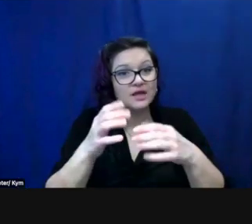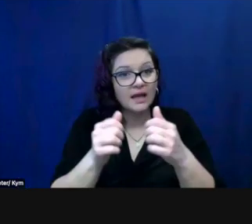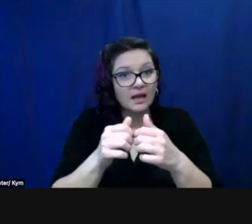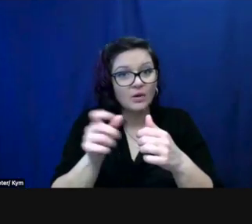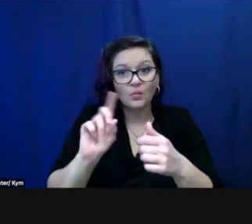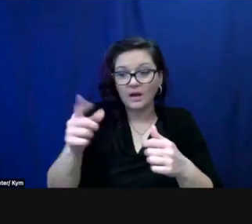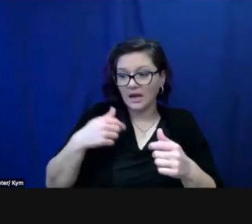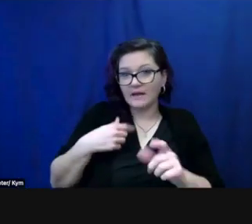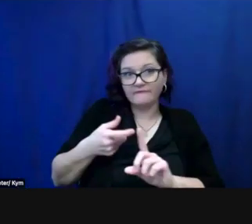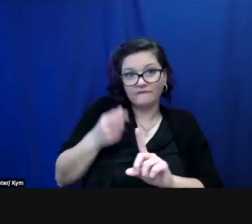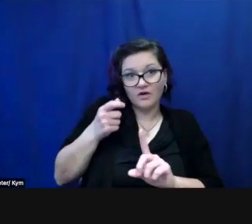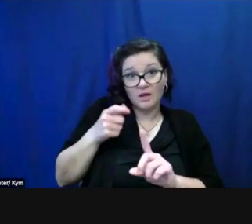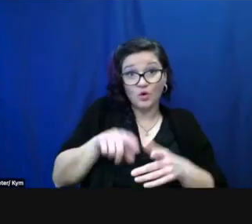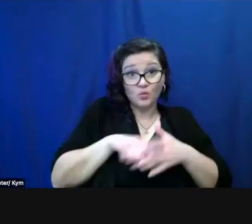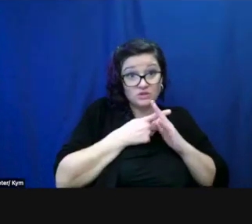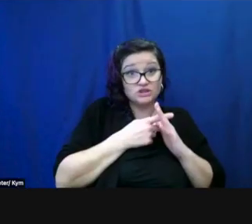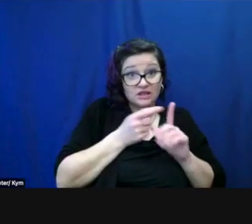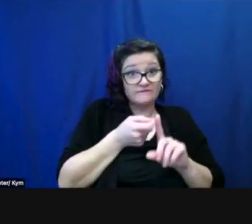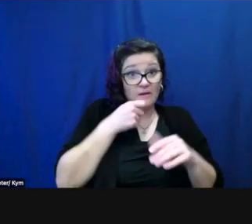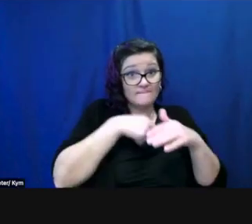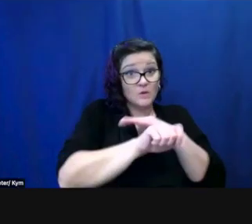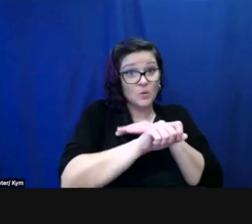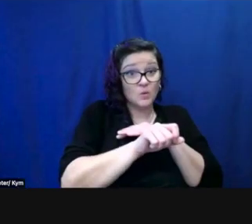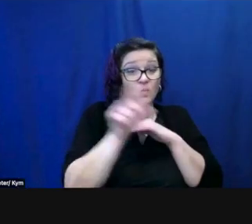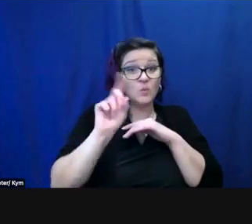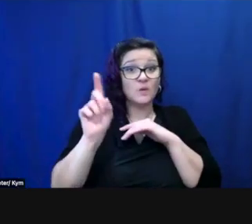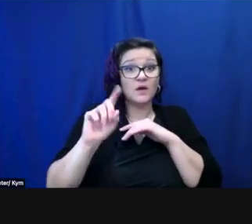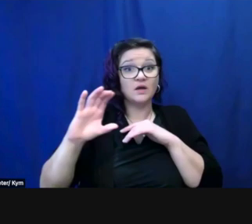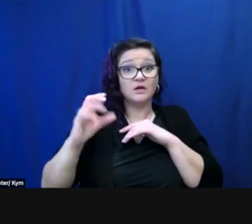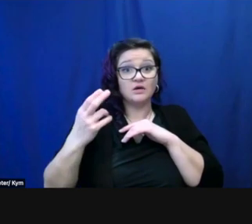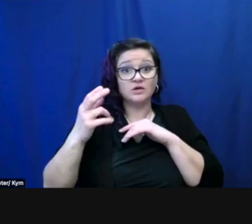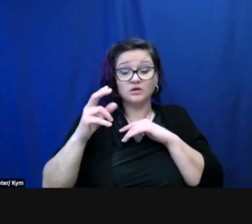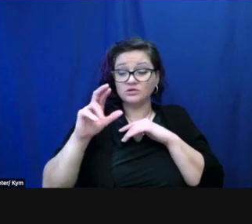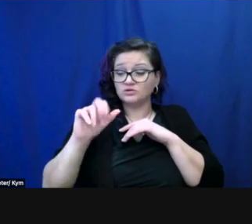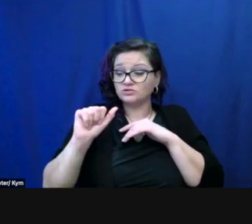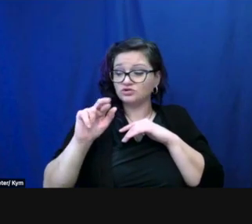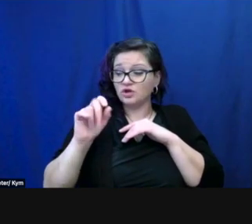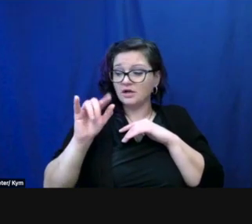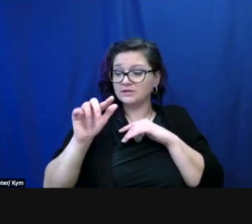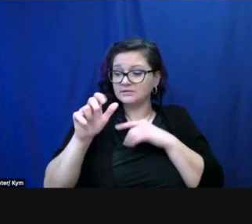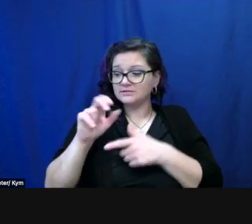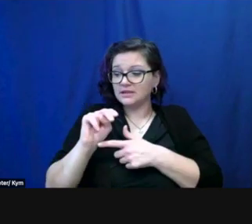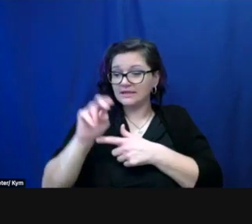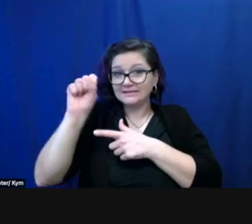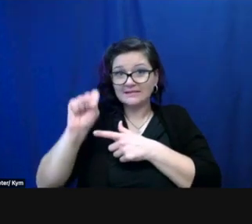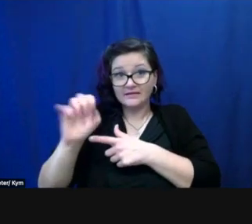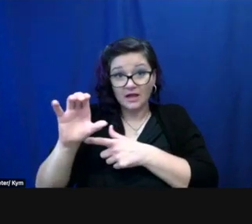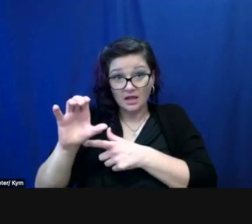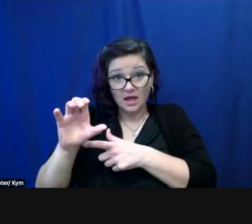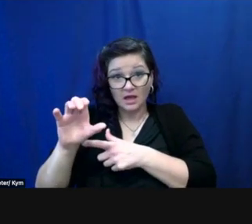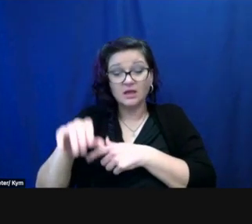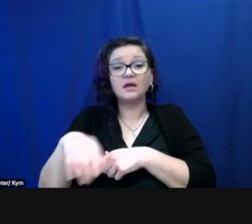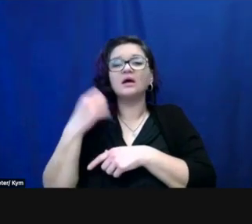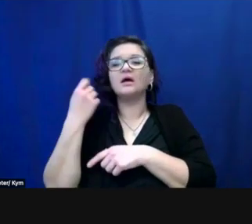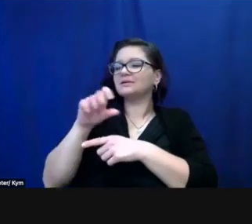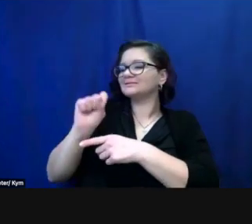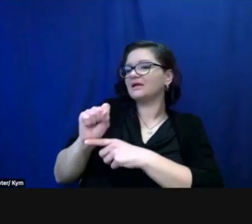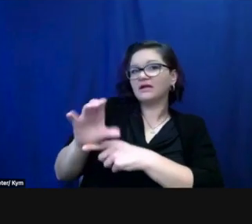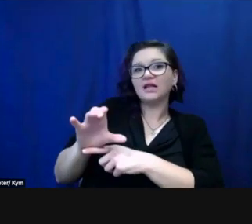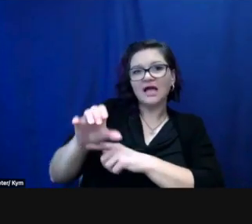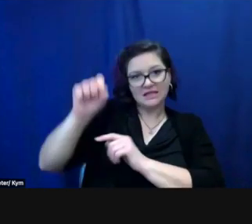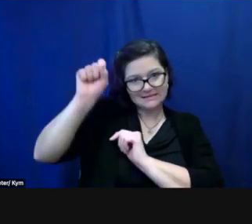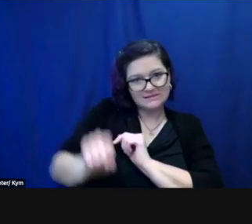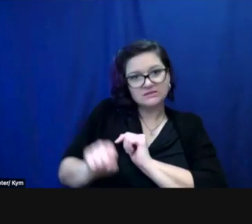I'm from, originally from, which is Charleston, South Carolina, and South Carolina is a southern